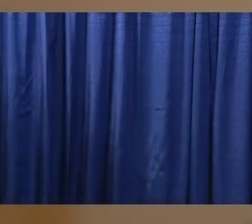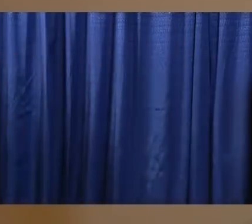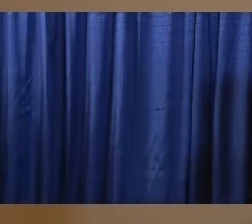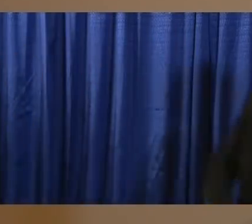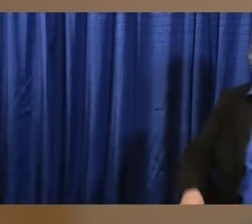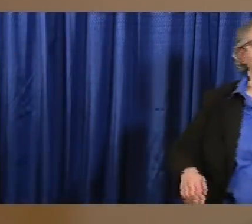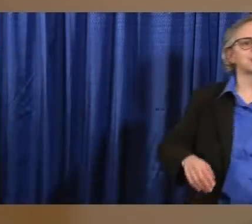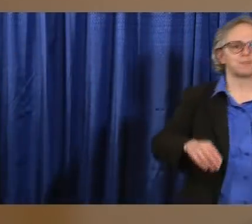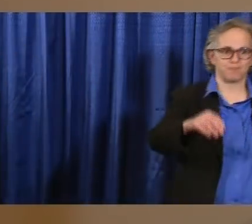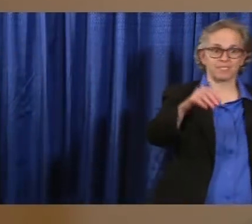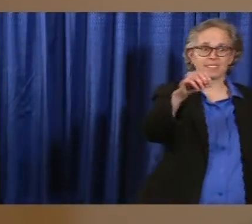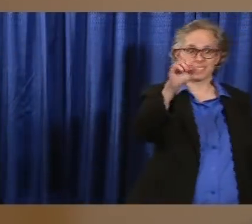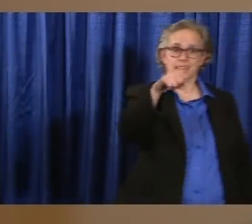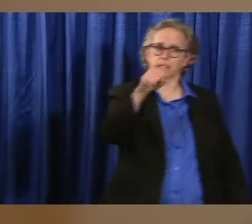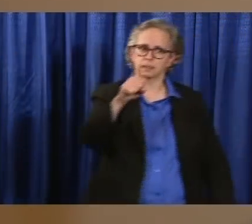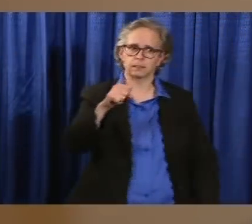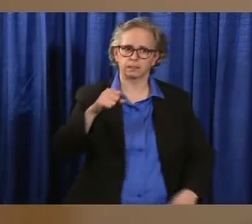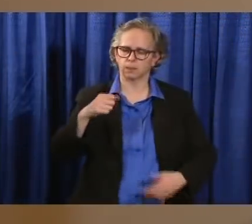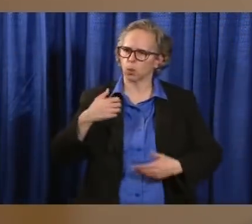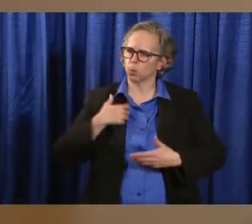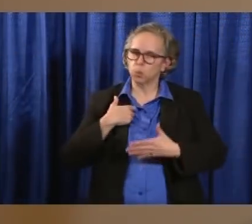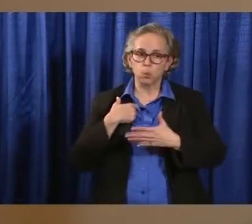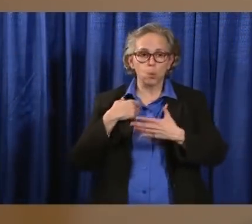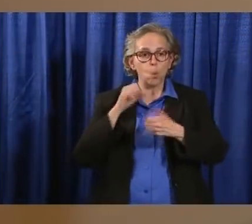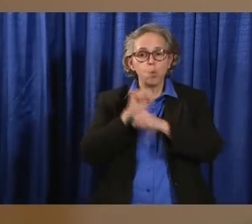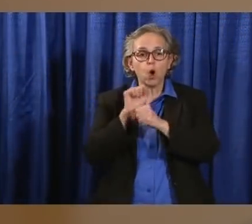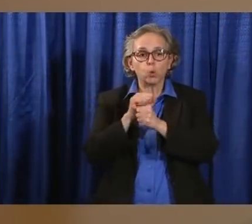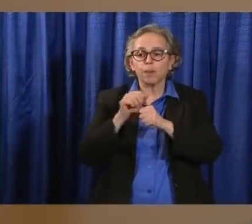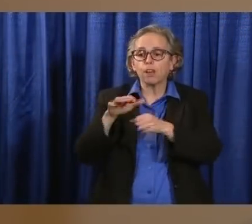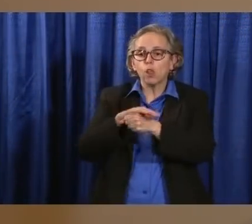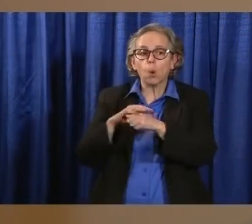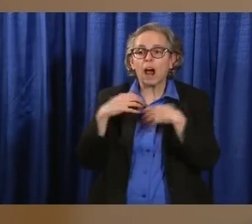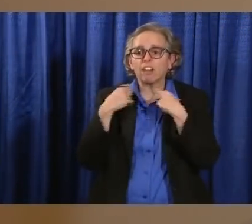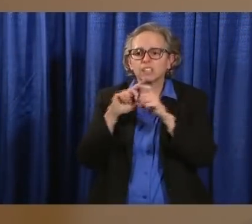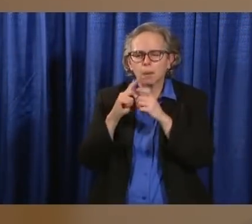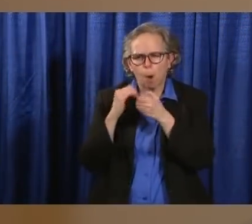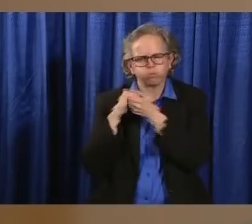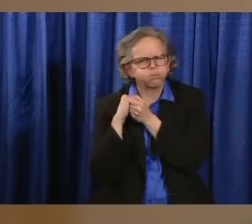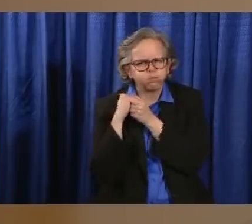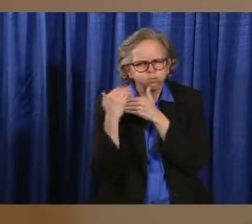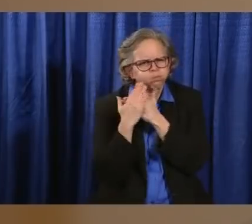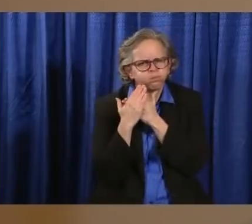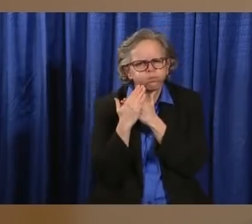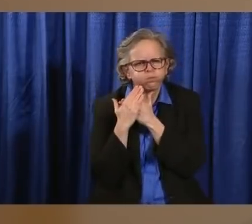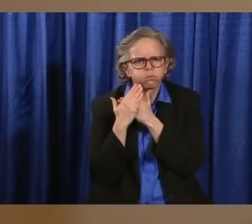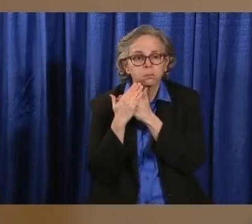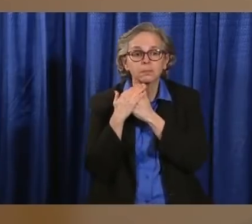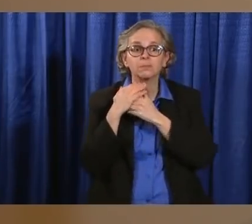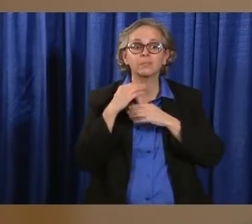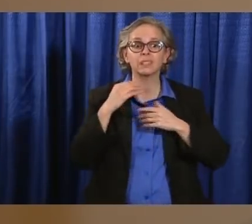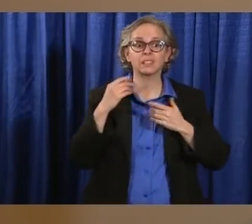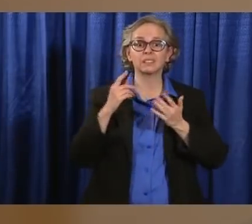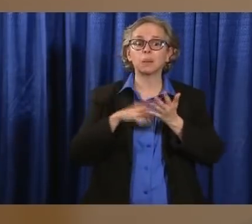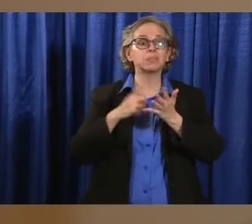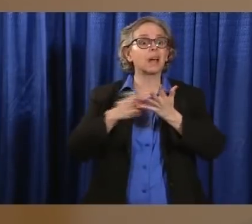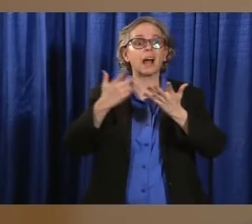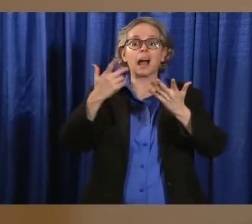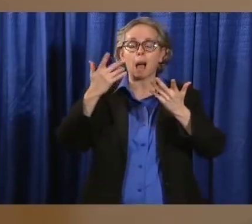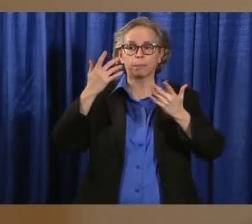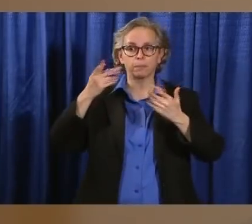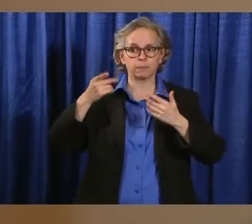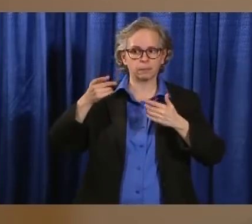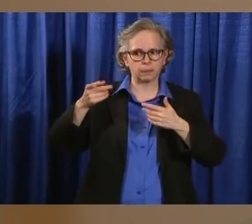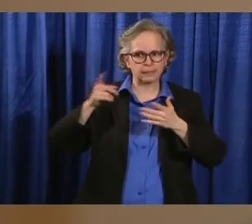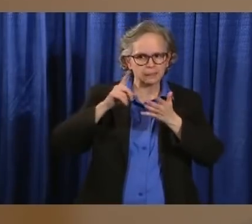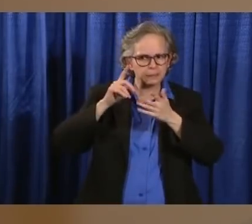dependent, and it is about the investigation time. So some of what we're seeing unfold, again, I'm wearing my Youngstown,